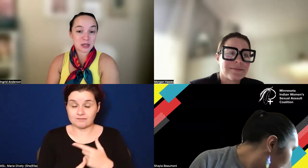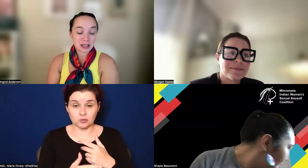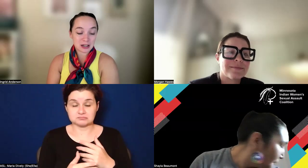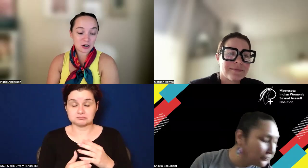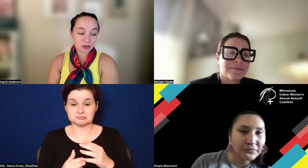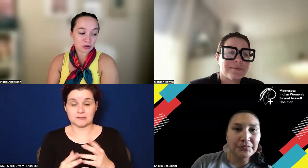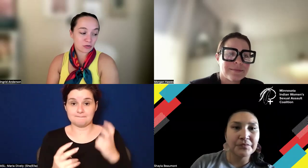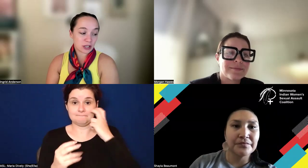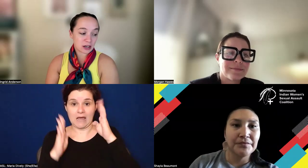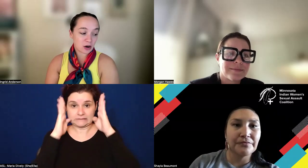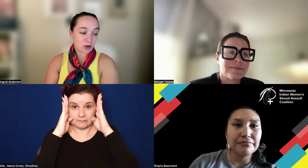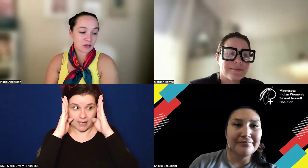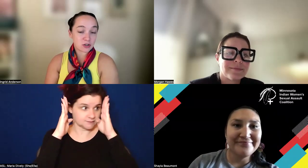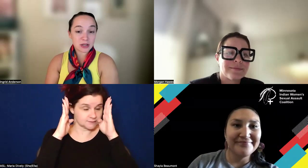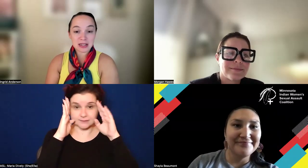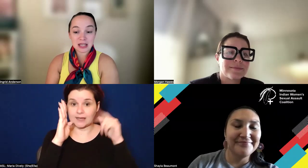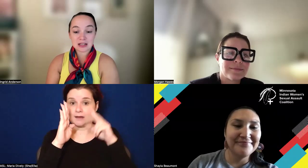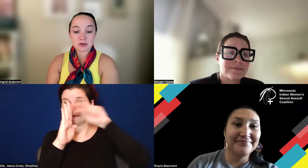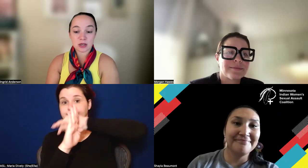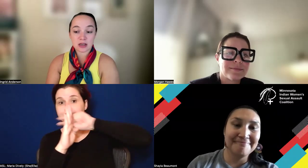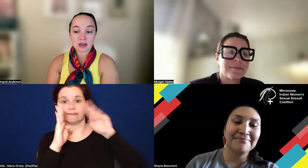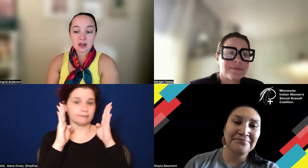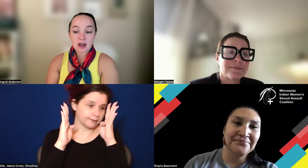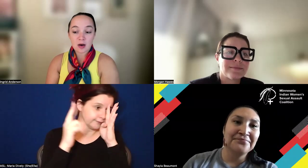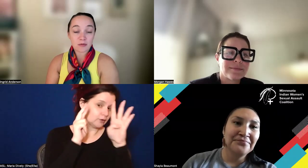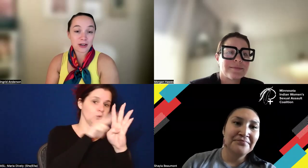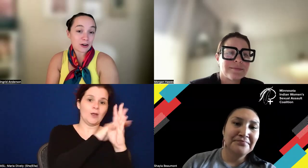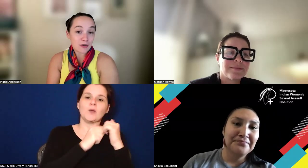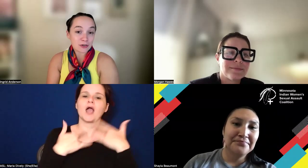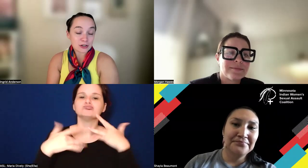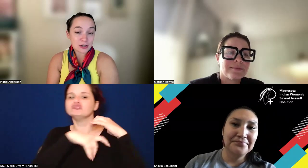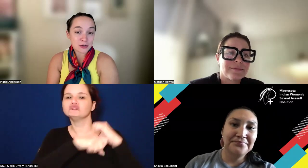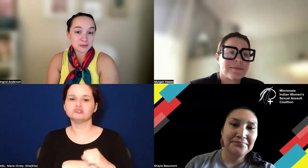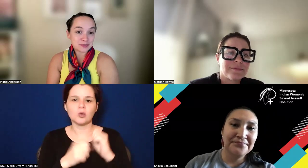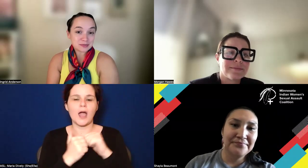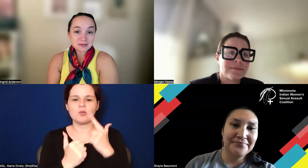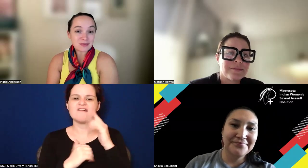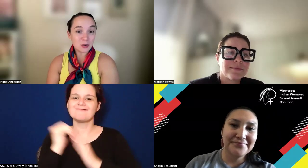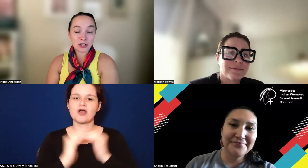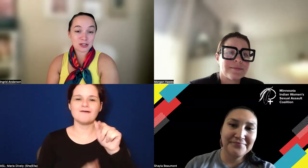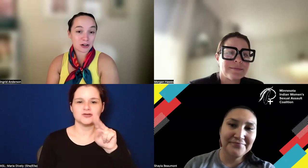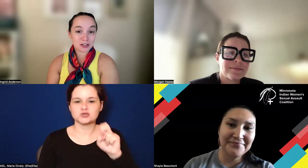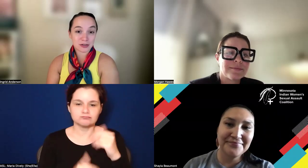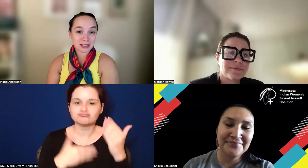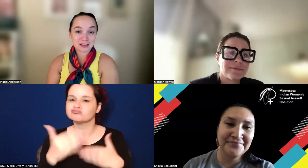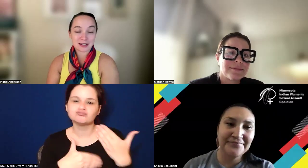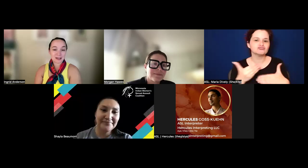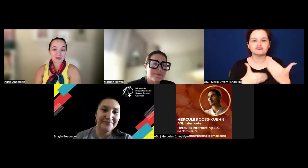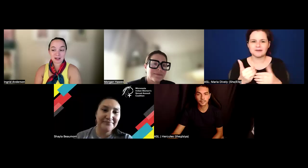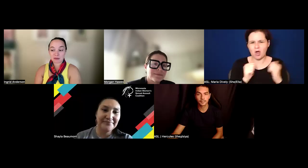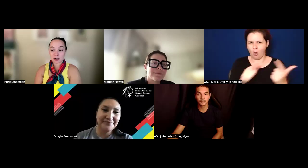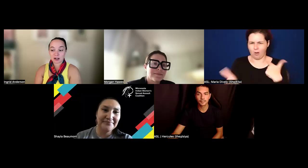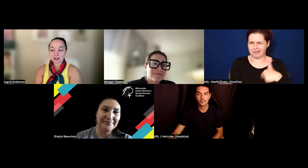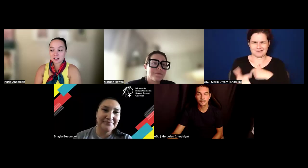right? Because we get in our groove, we get in our way of doing things. We, um, find our comfort zone. We just all do it.